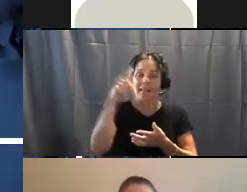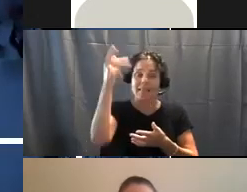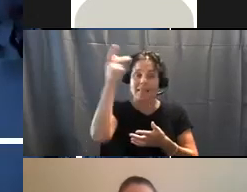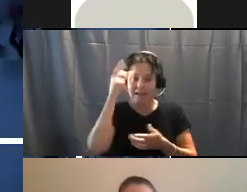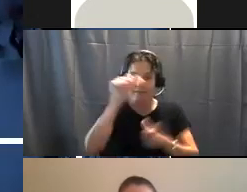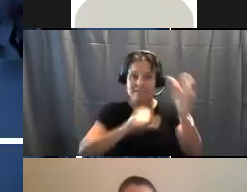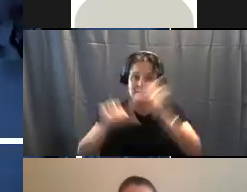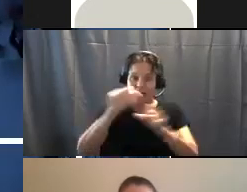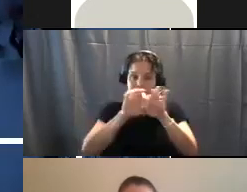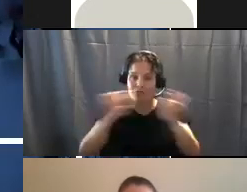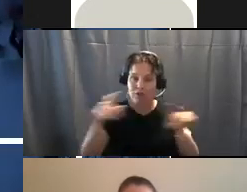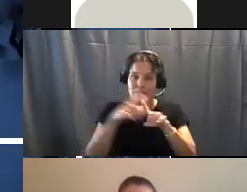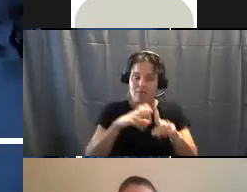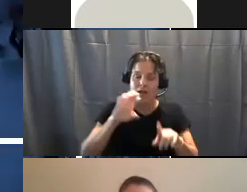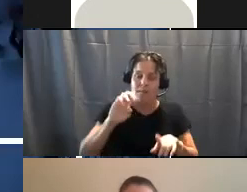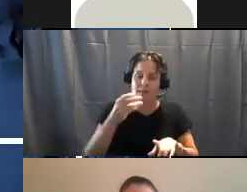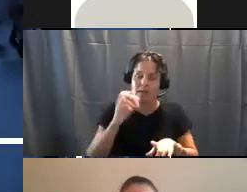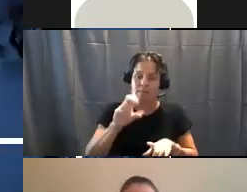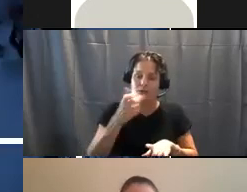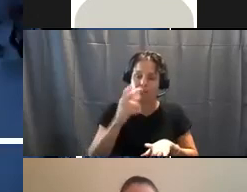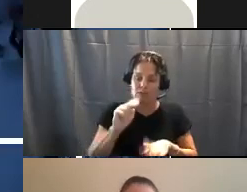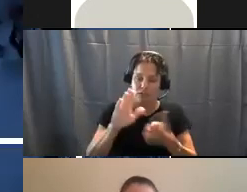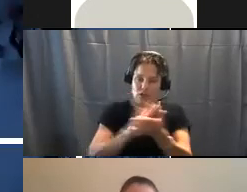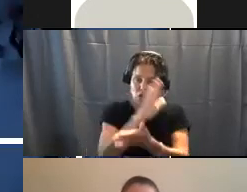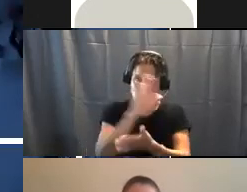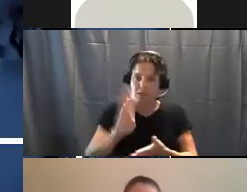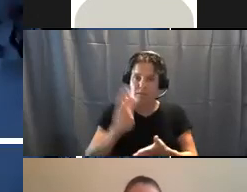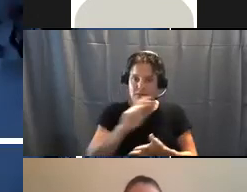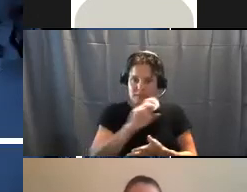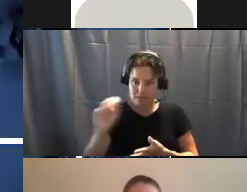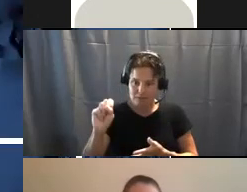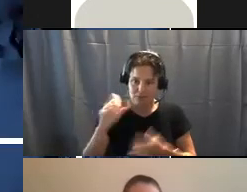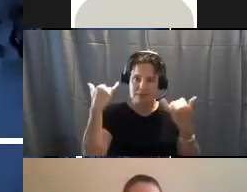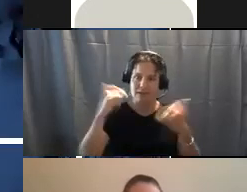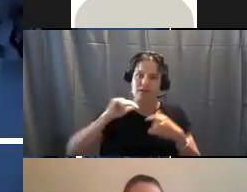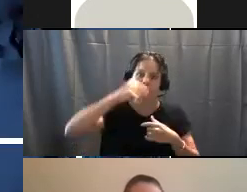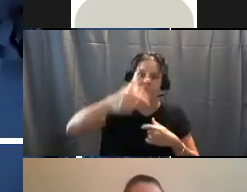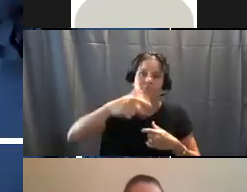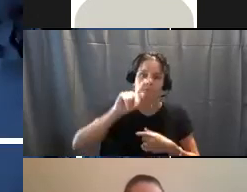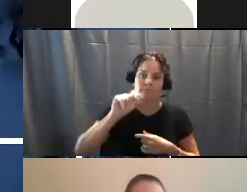Massachusetts. With that, I'm going to hand it over to Kathleen Franks.